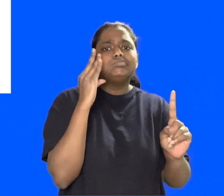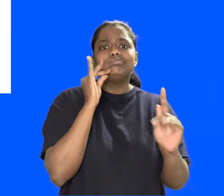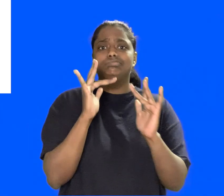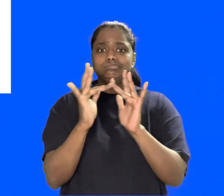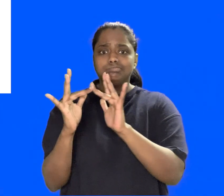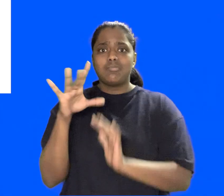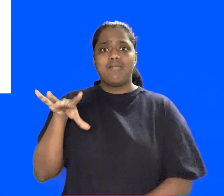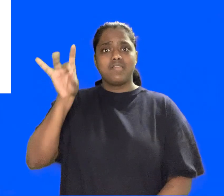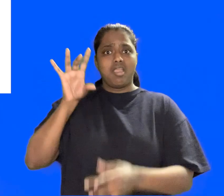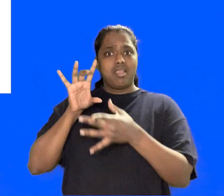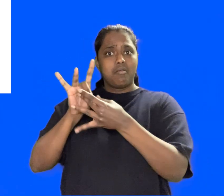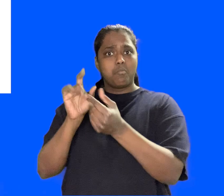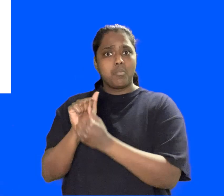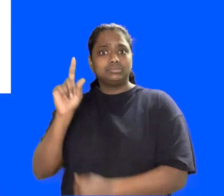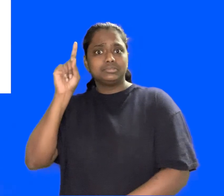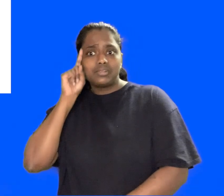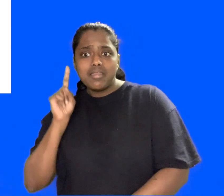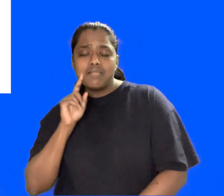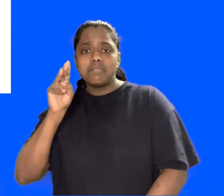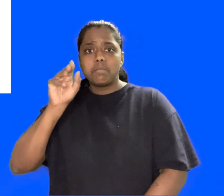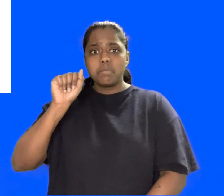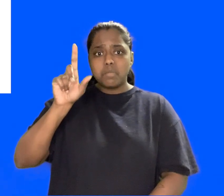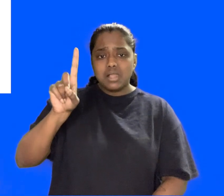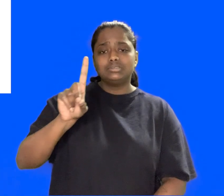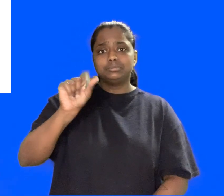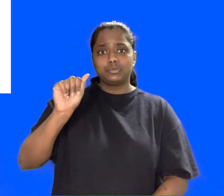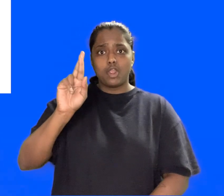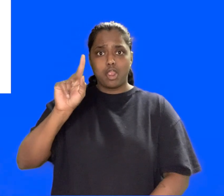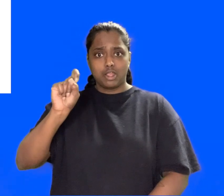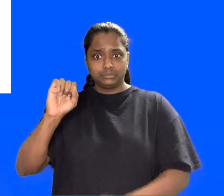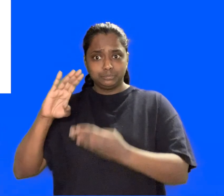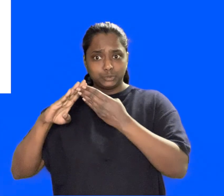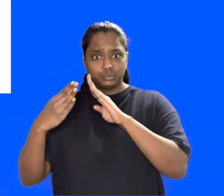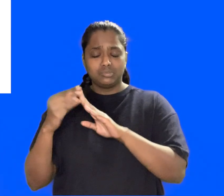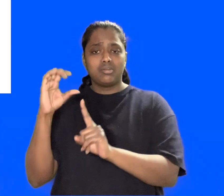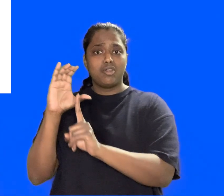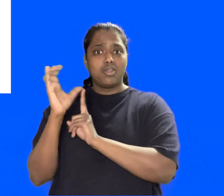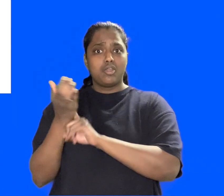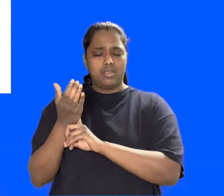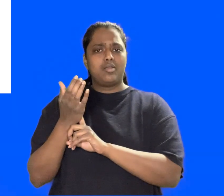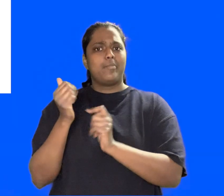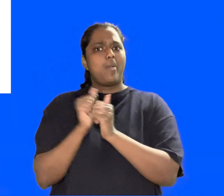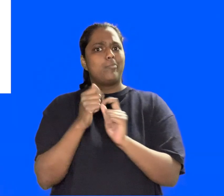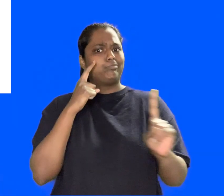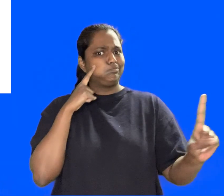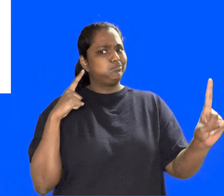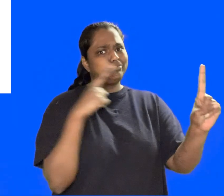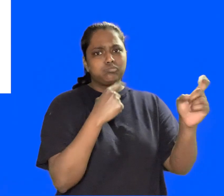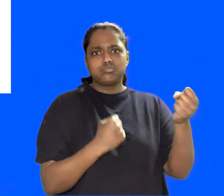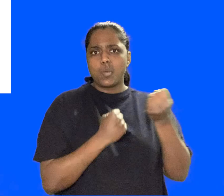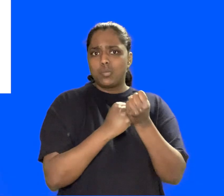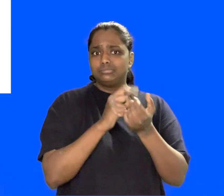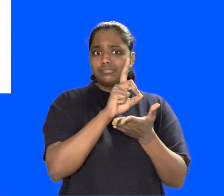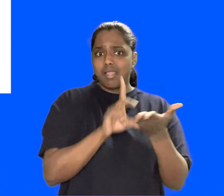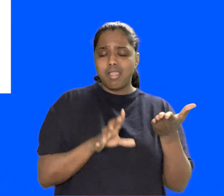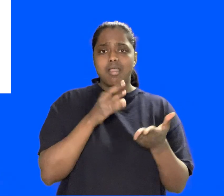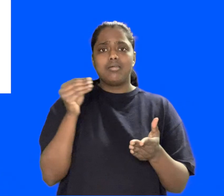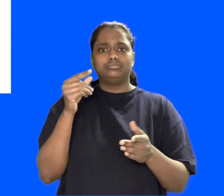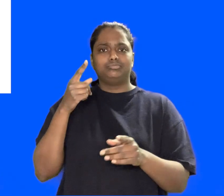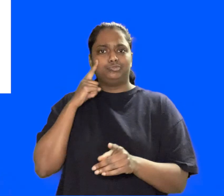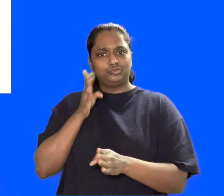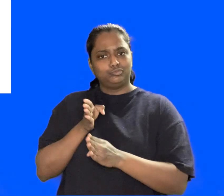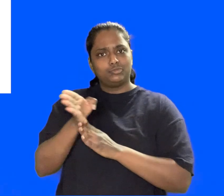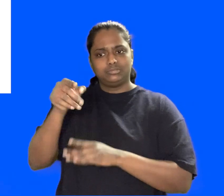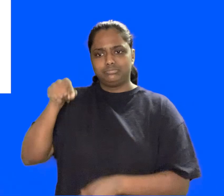connections with deaf, mad, and disability arts community and culture, with the aim to support the design and direction of